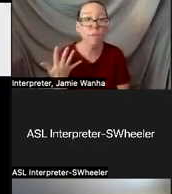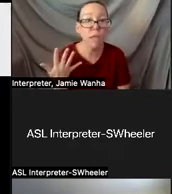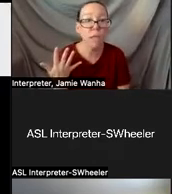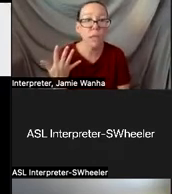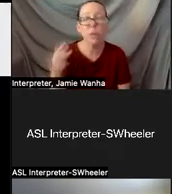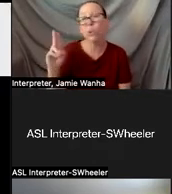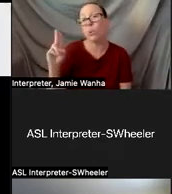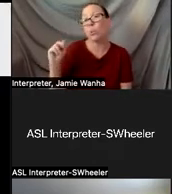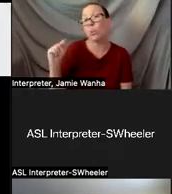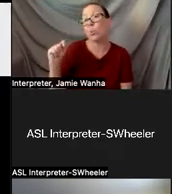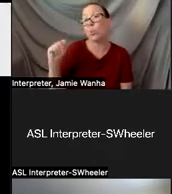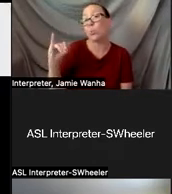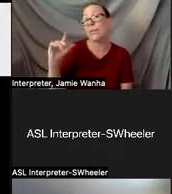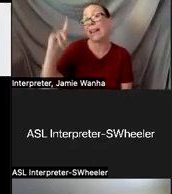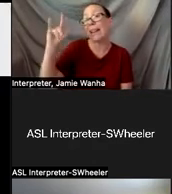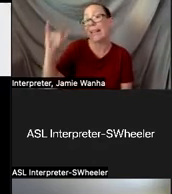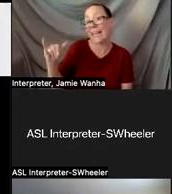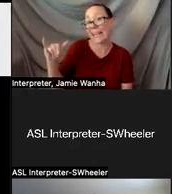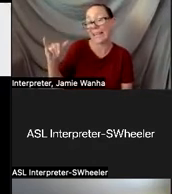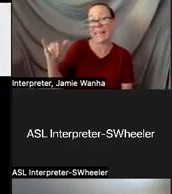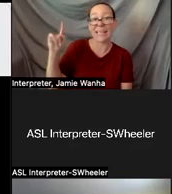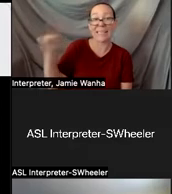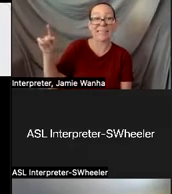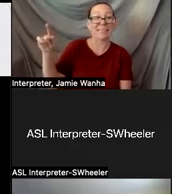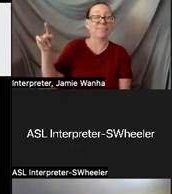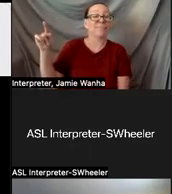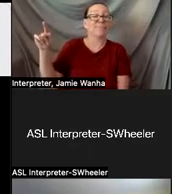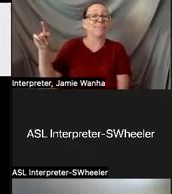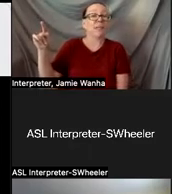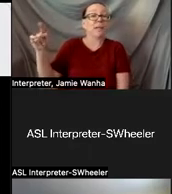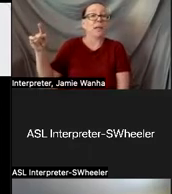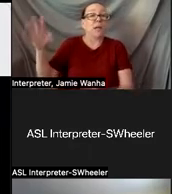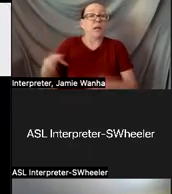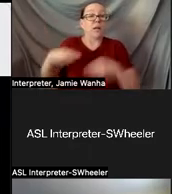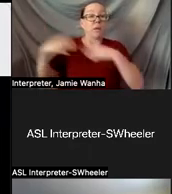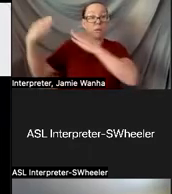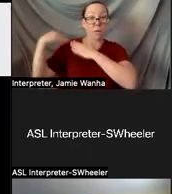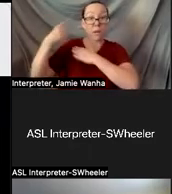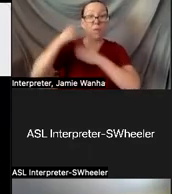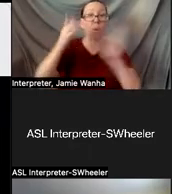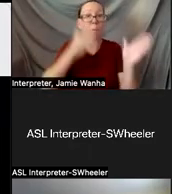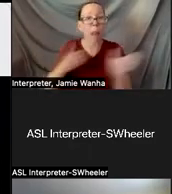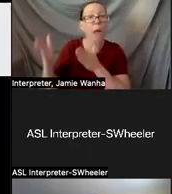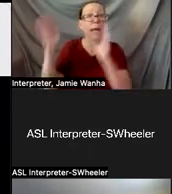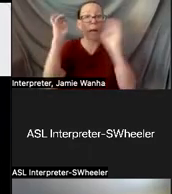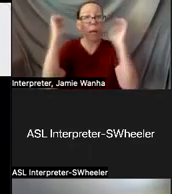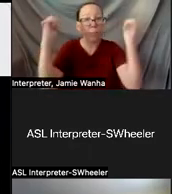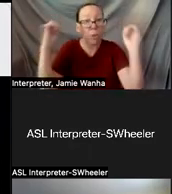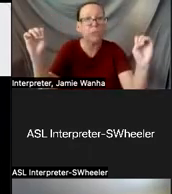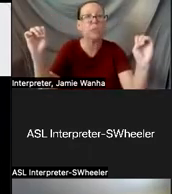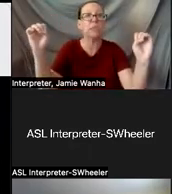stakeholders coordinate resilience planning, emergency response, and mitigation of line networks. Attention